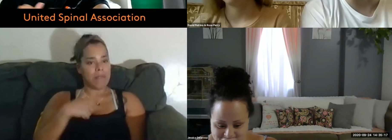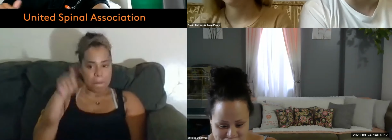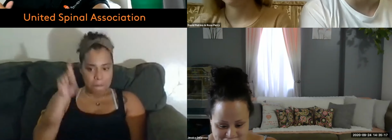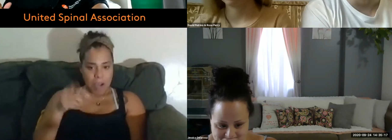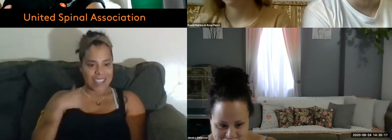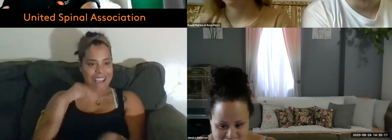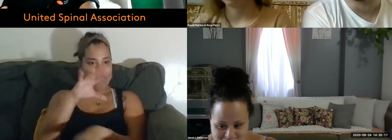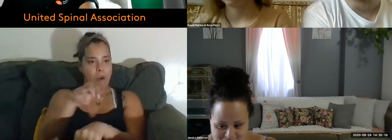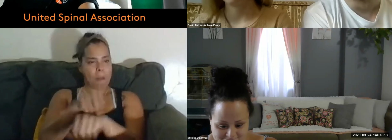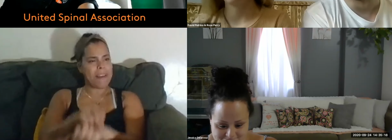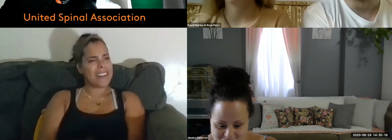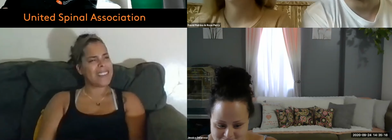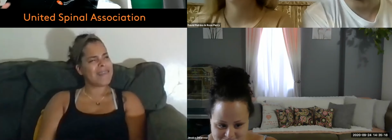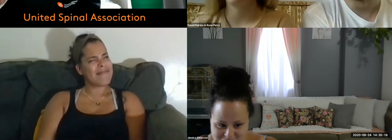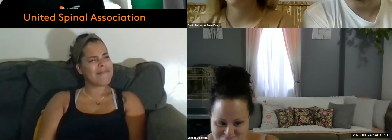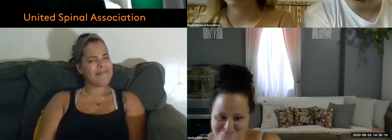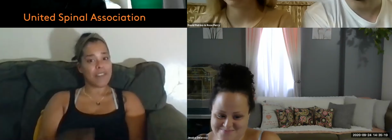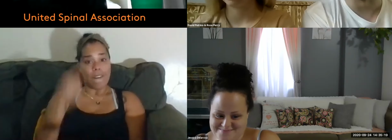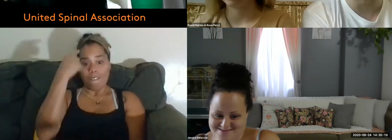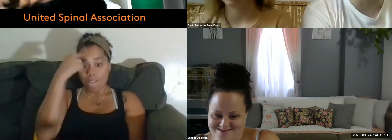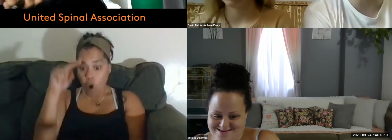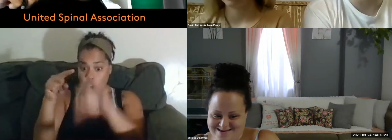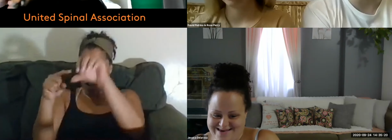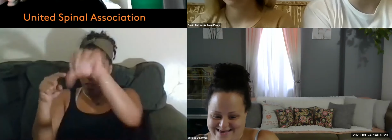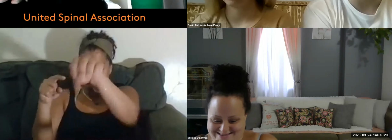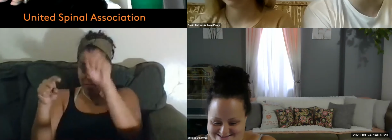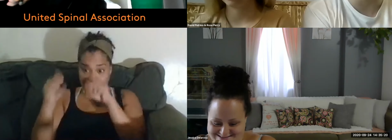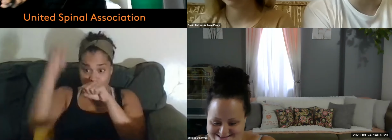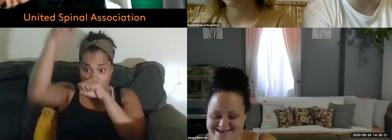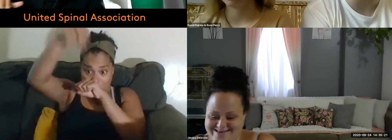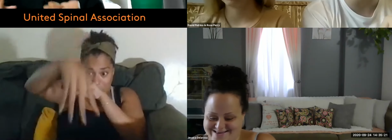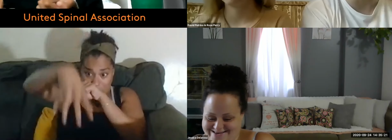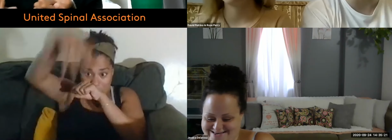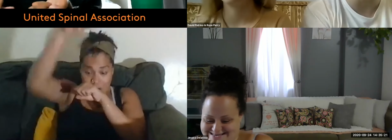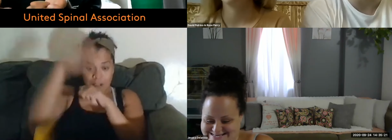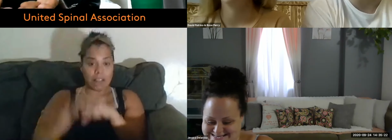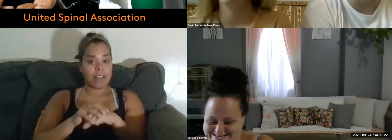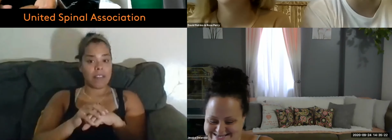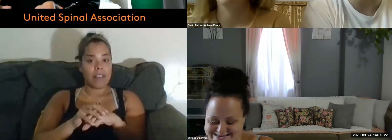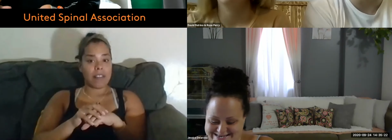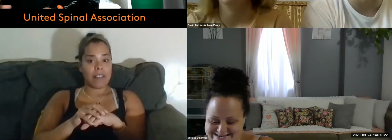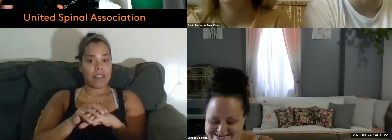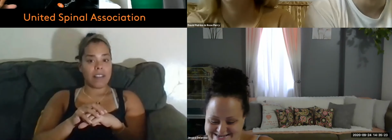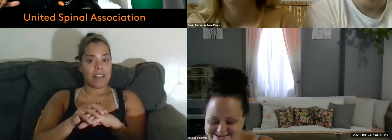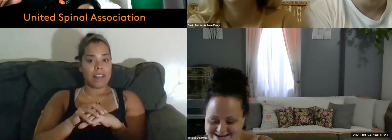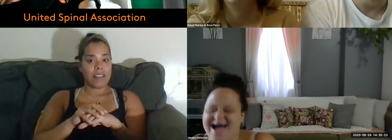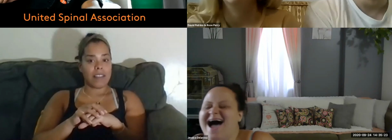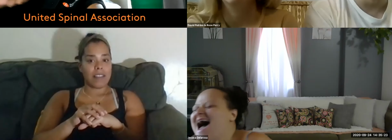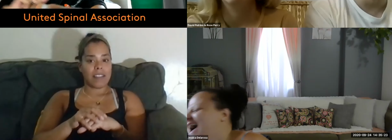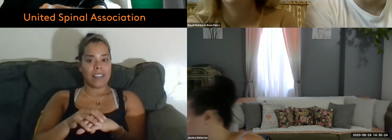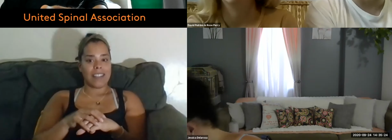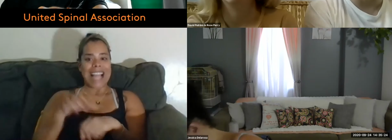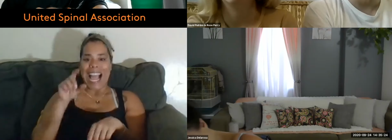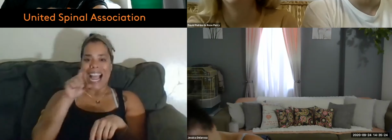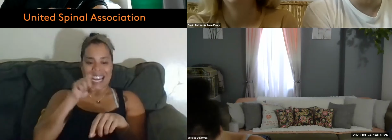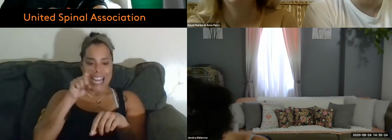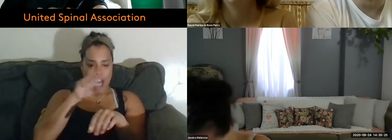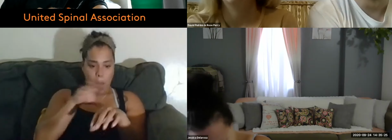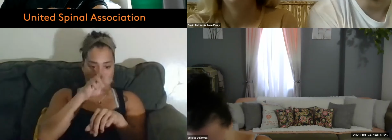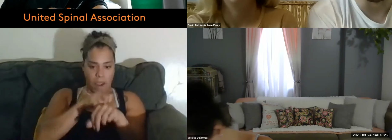the Dropbox. Okay. Or to get in the line. I needed an appointment to get in the Dropbox line. No